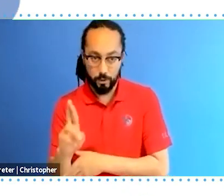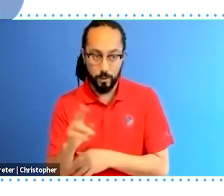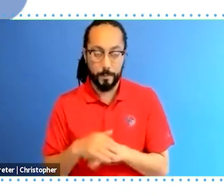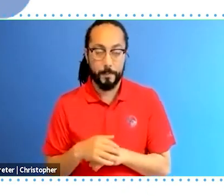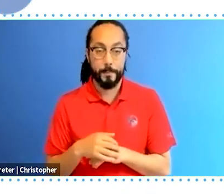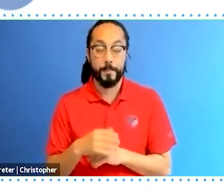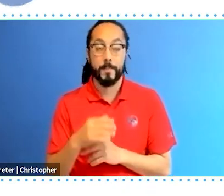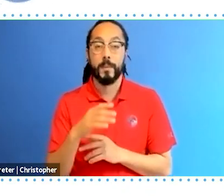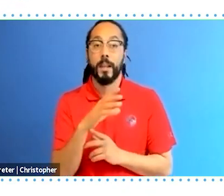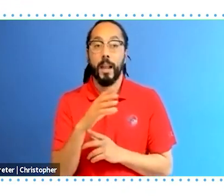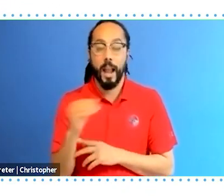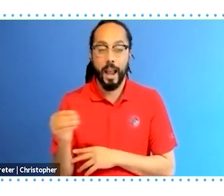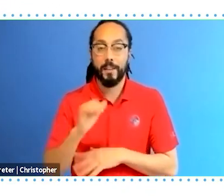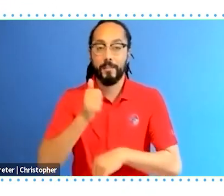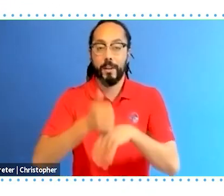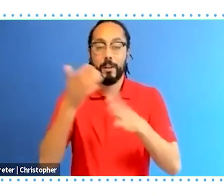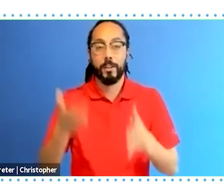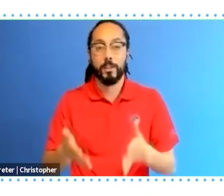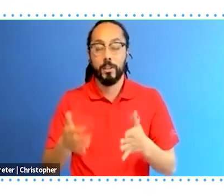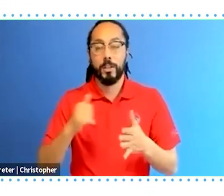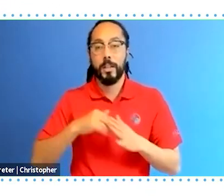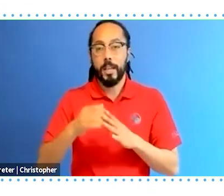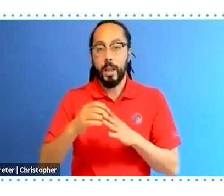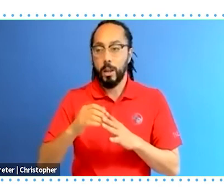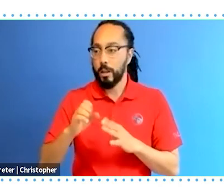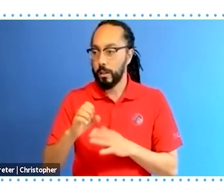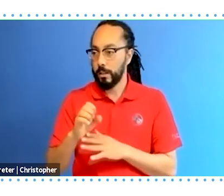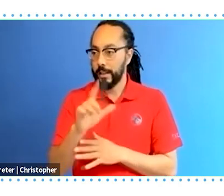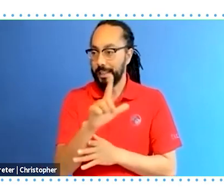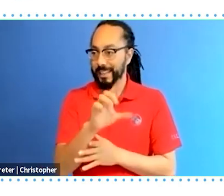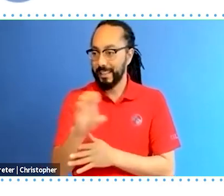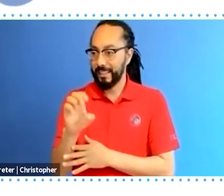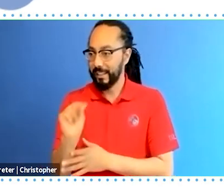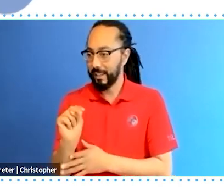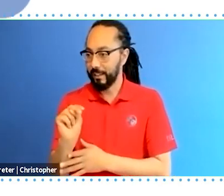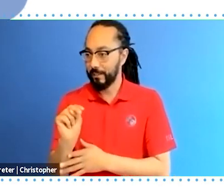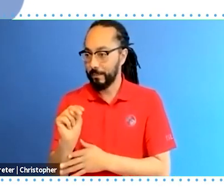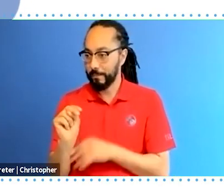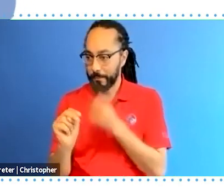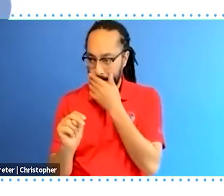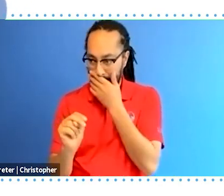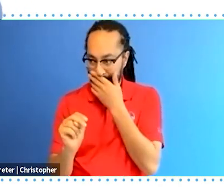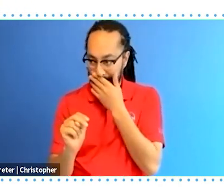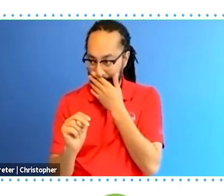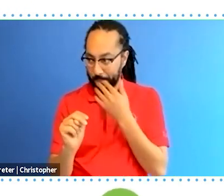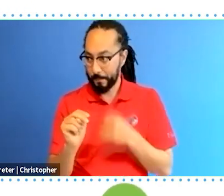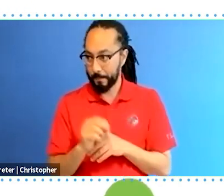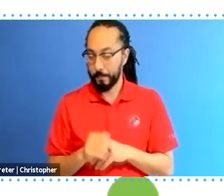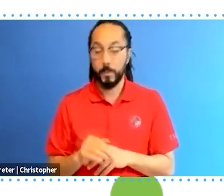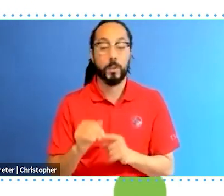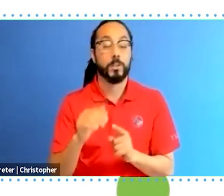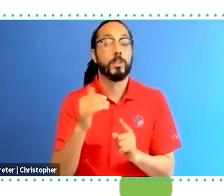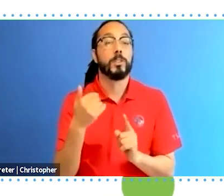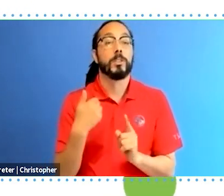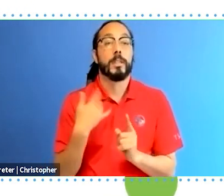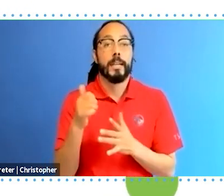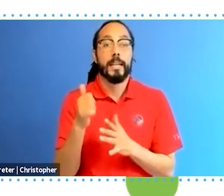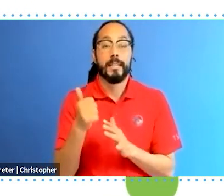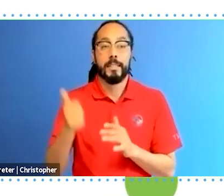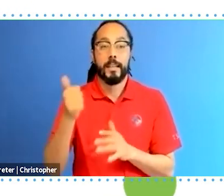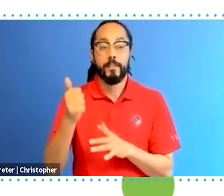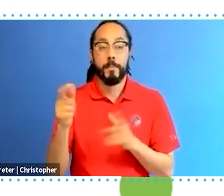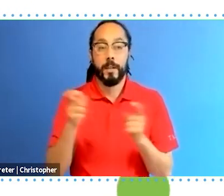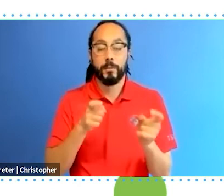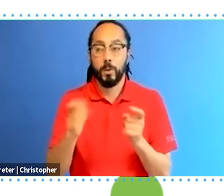Leadership Emergency Arts Network, which was known as LEAN. Jeanne has an MBA in executive management with a